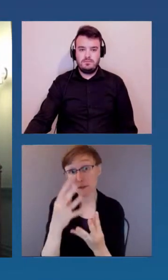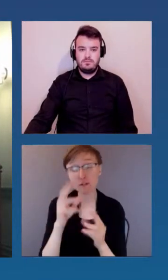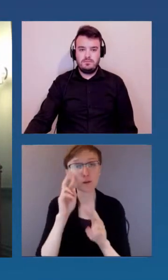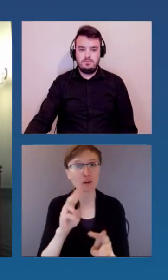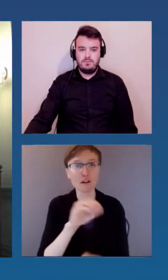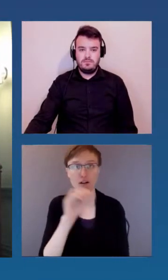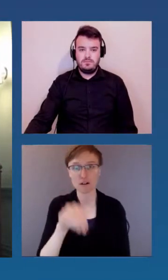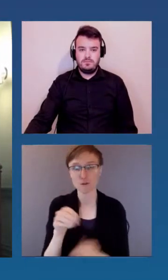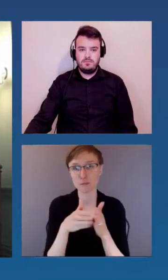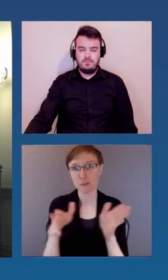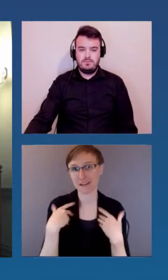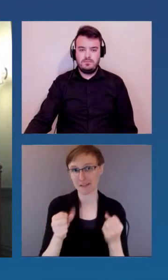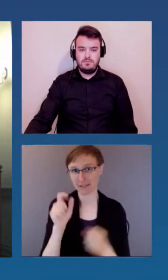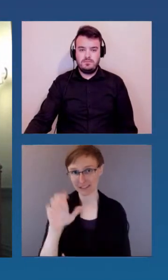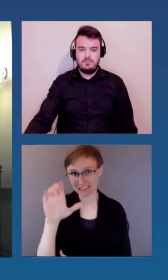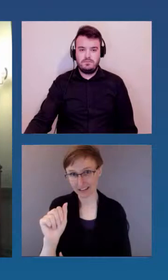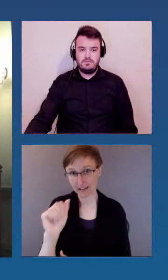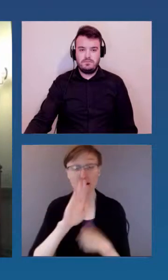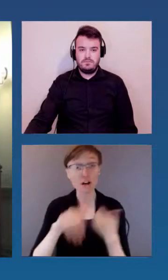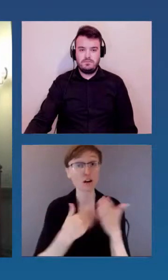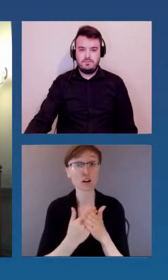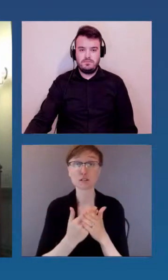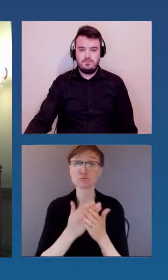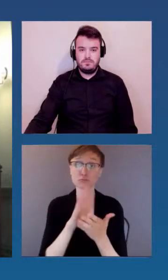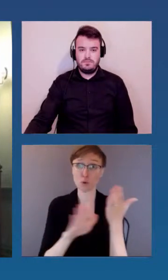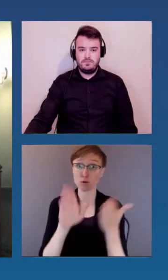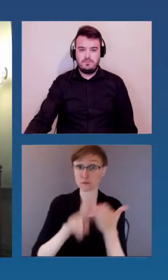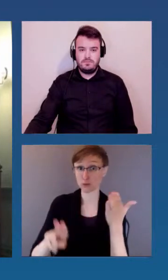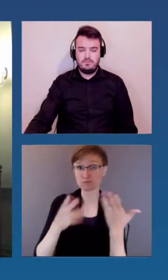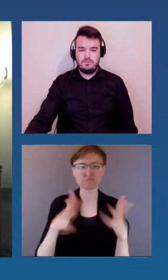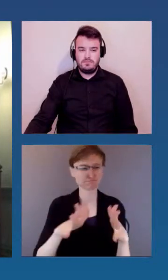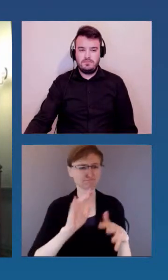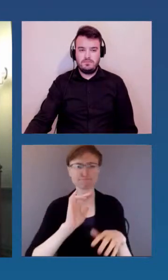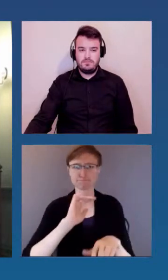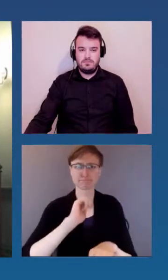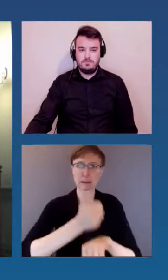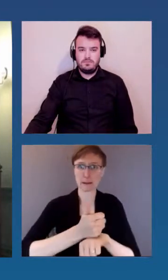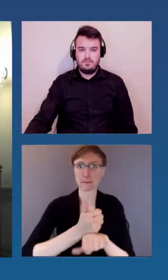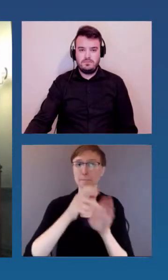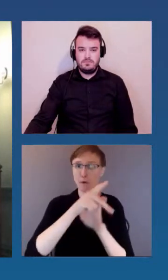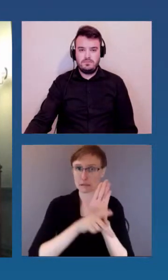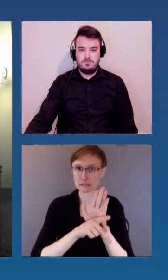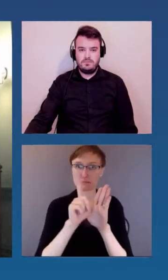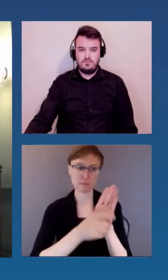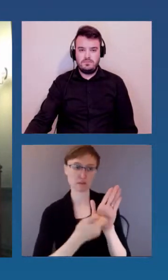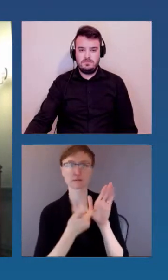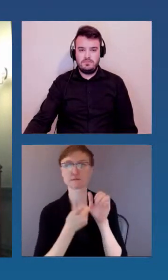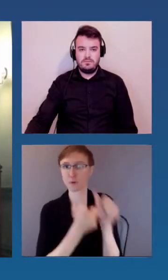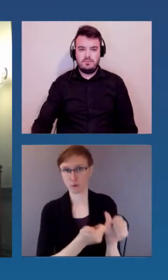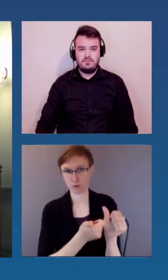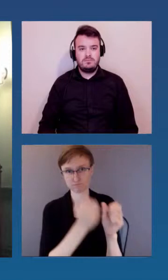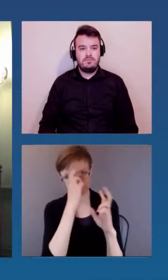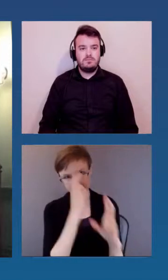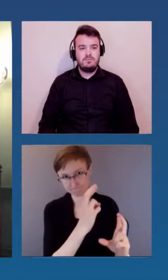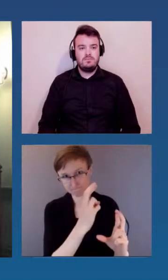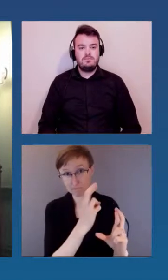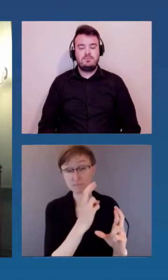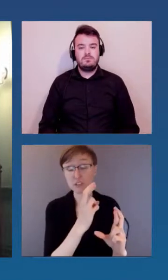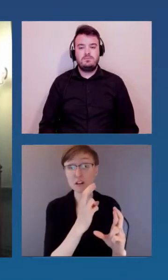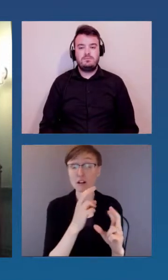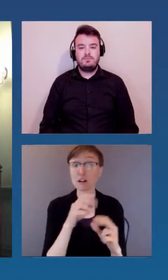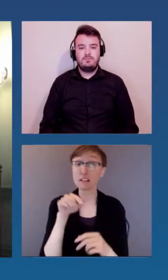people. How this year unfolds is ultimately in the hands of the students that come to the 4 post-secondary institutions here in Ottawa.